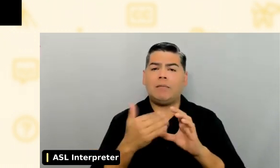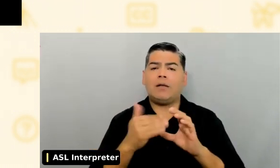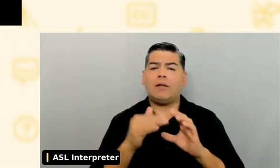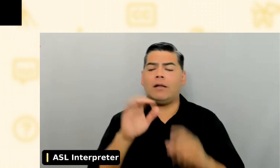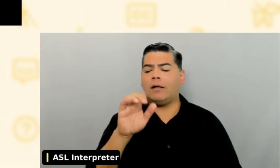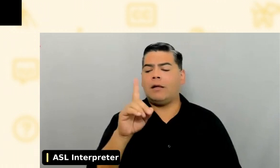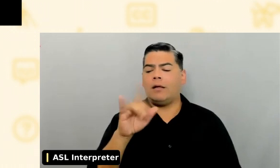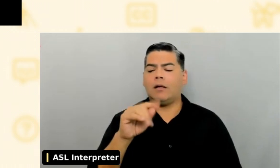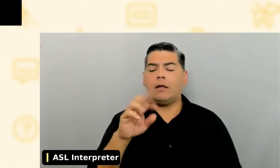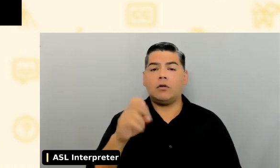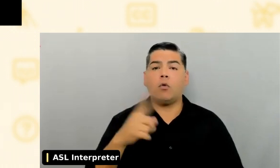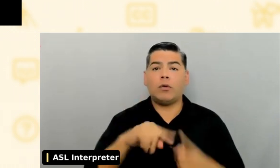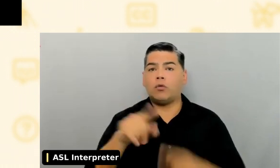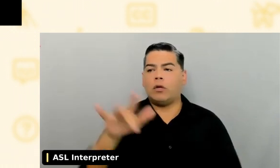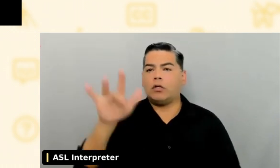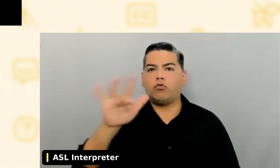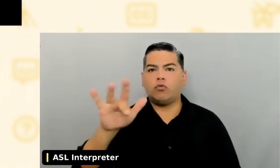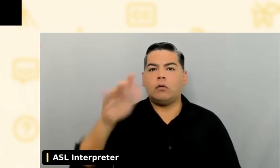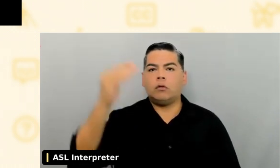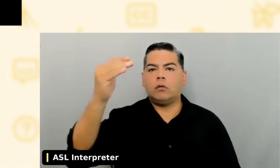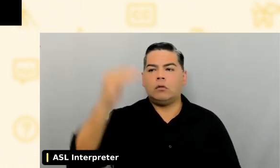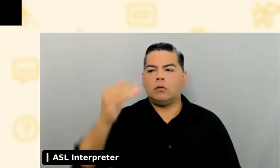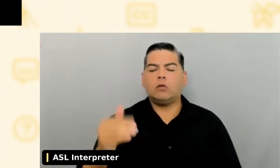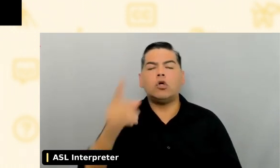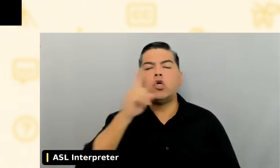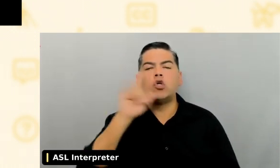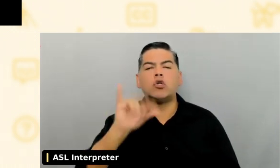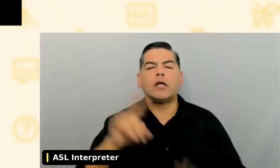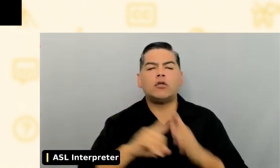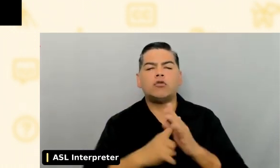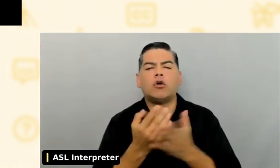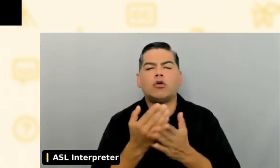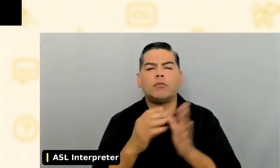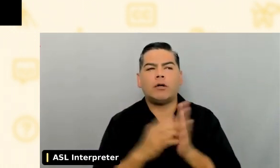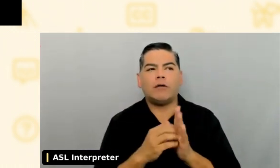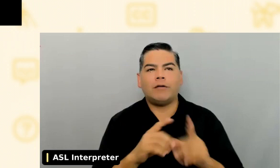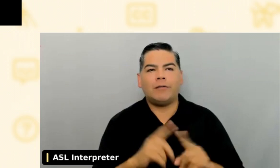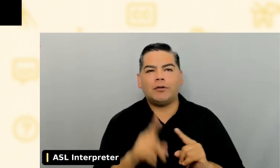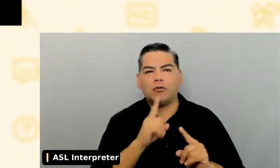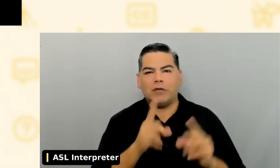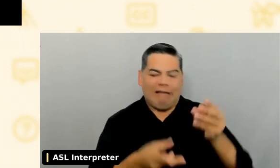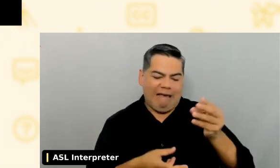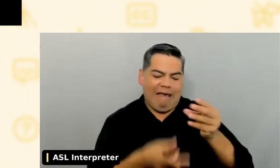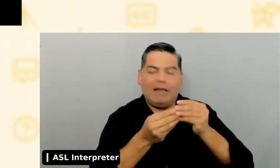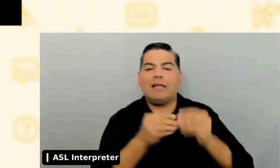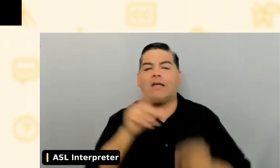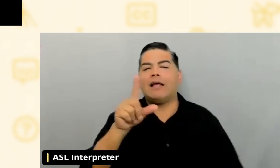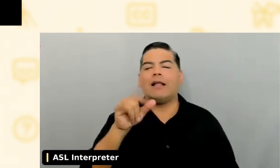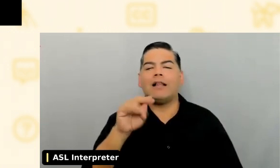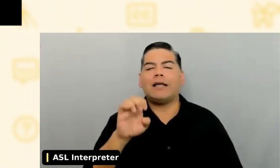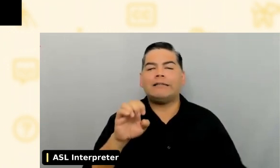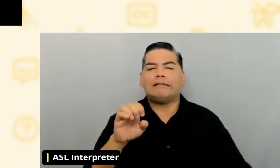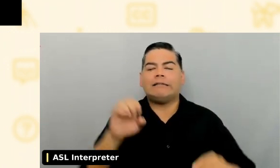you enter twice, it looks like you're starting a new paragraph, but it's really just adding a line break to your